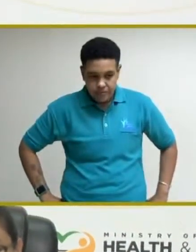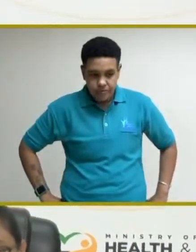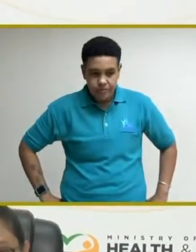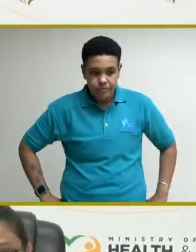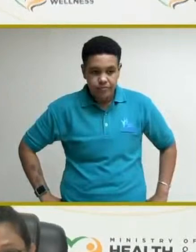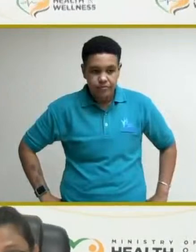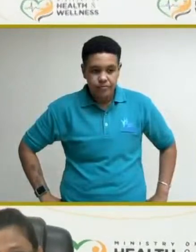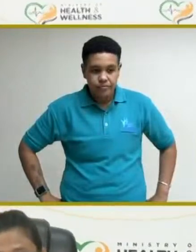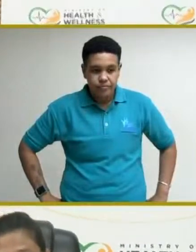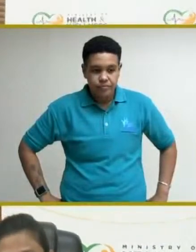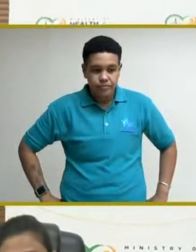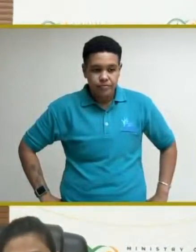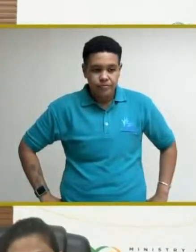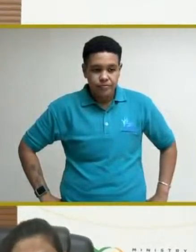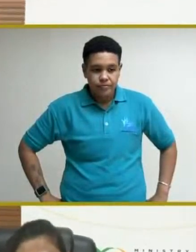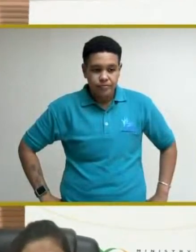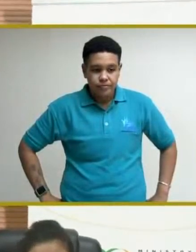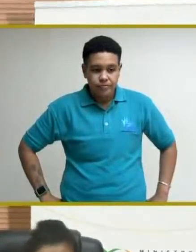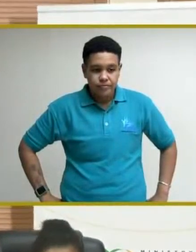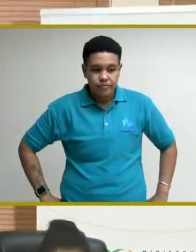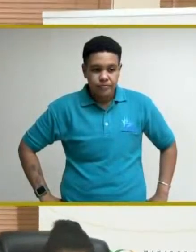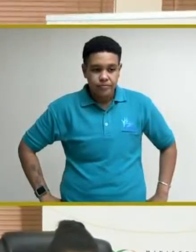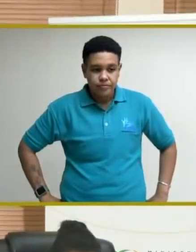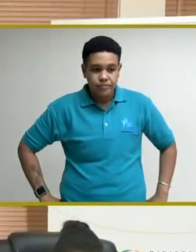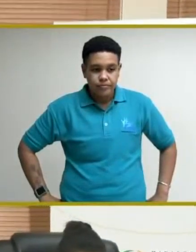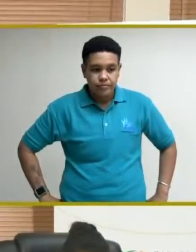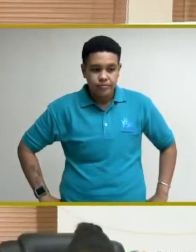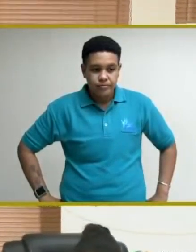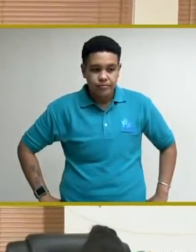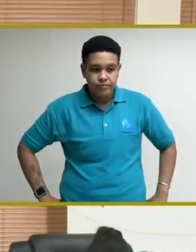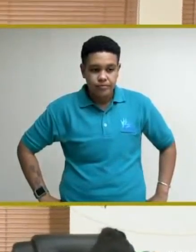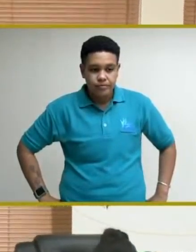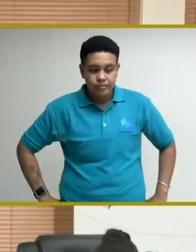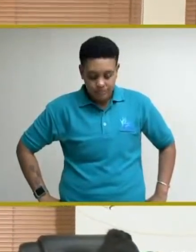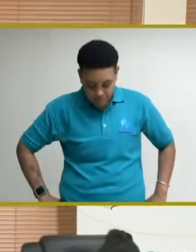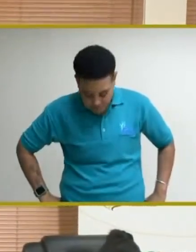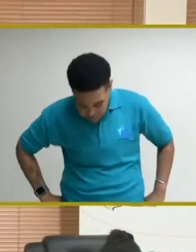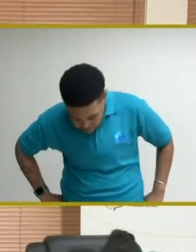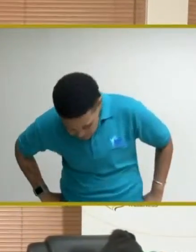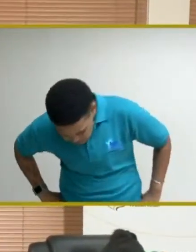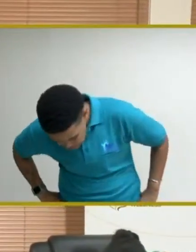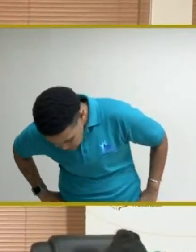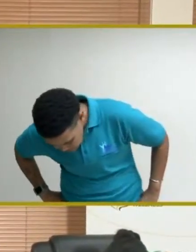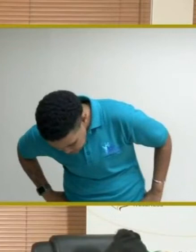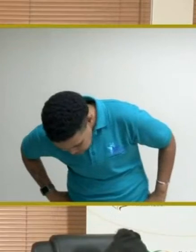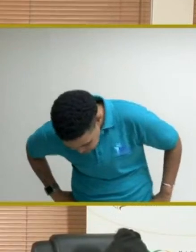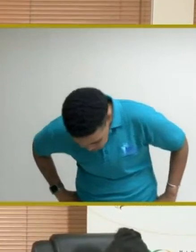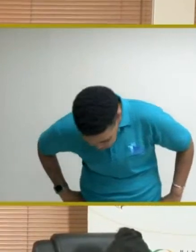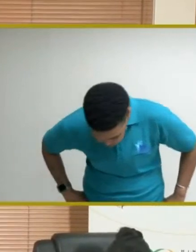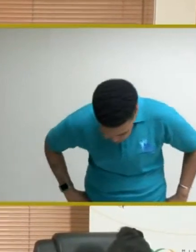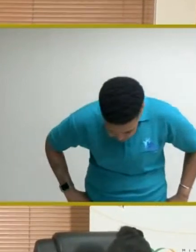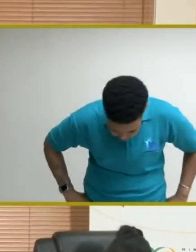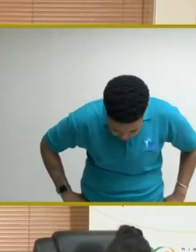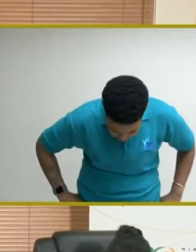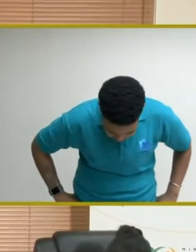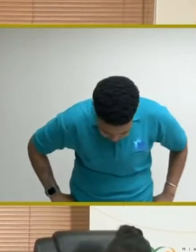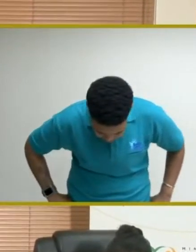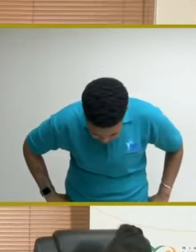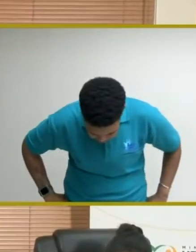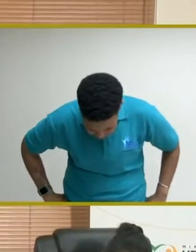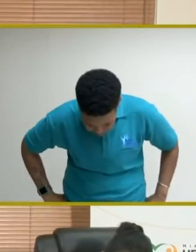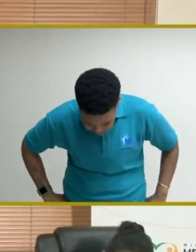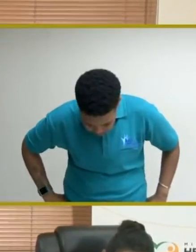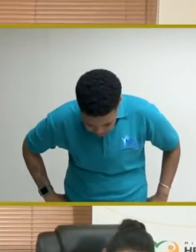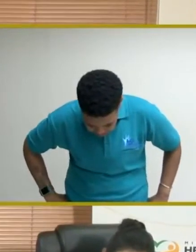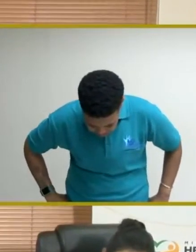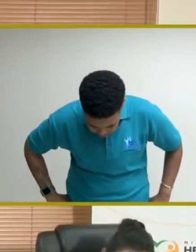Thank you very much. Are you hearing me? Yes, we are. Go ahead, please. Good. So, what are you hearing out of schools